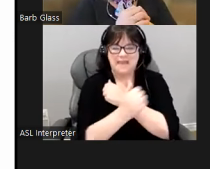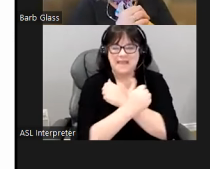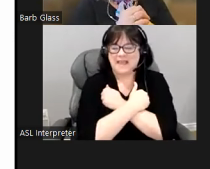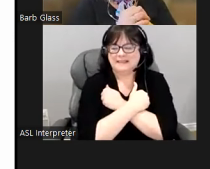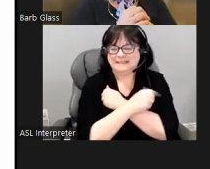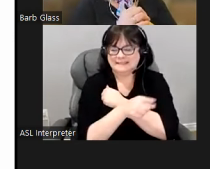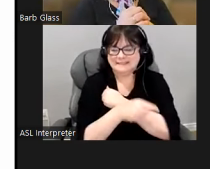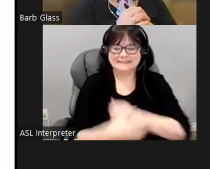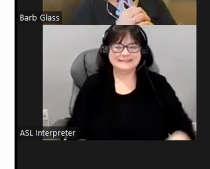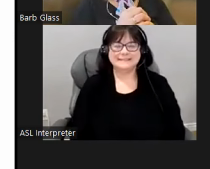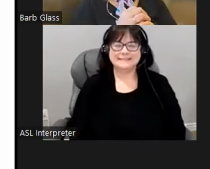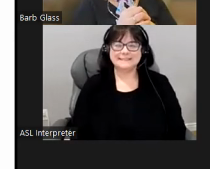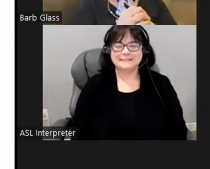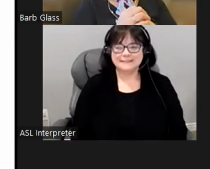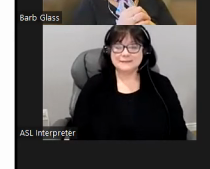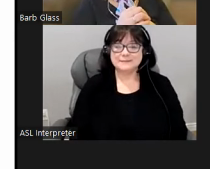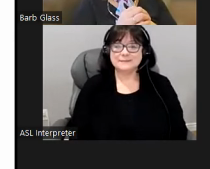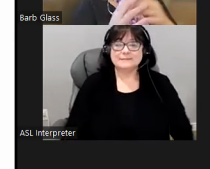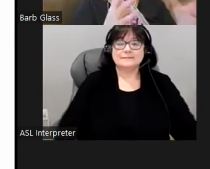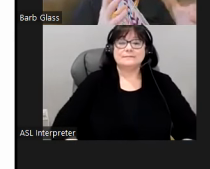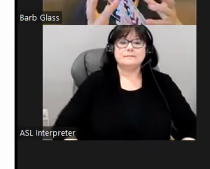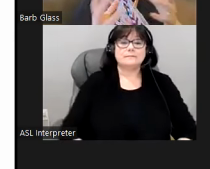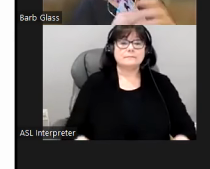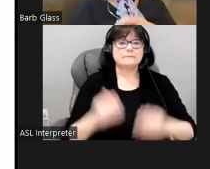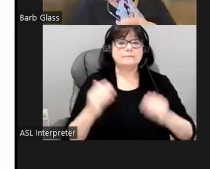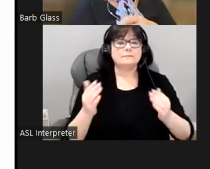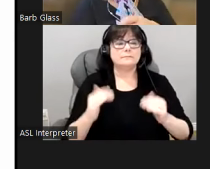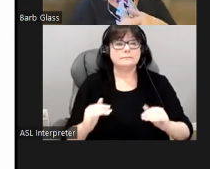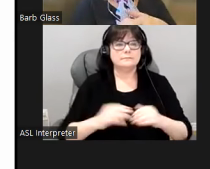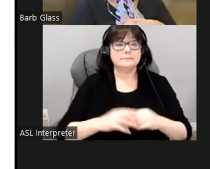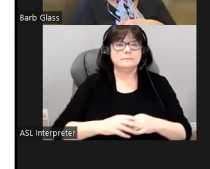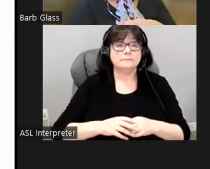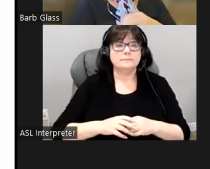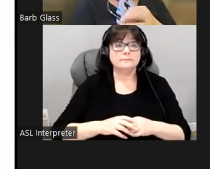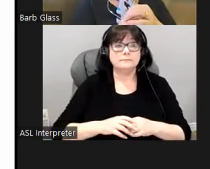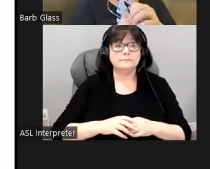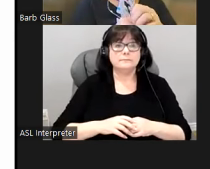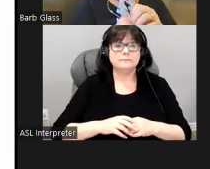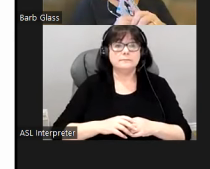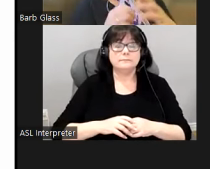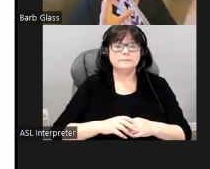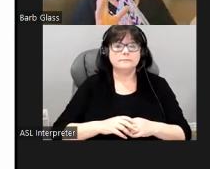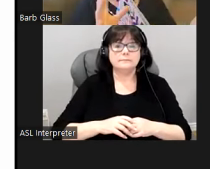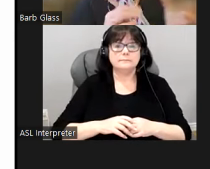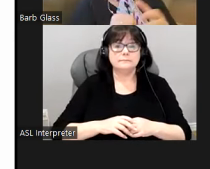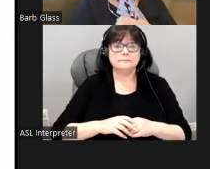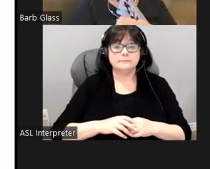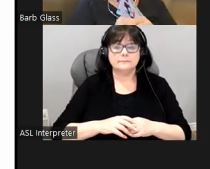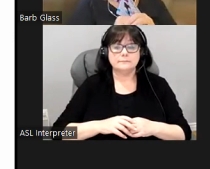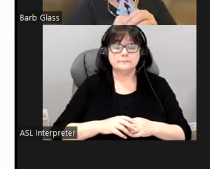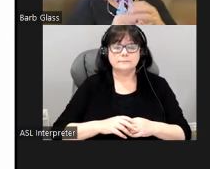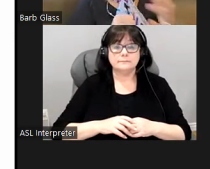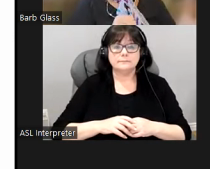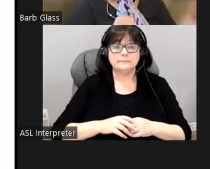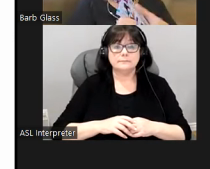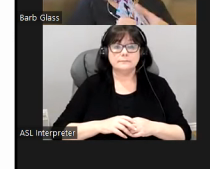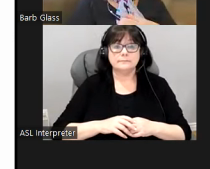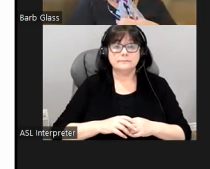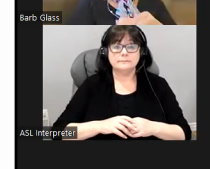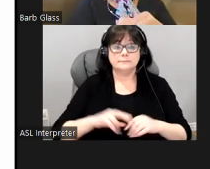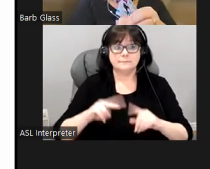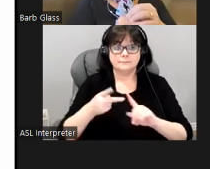The second thing the ministry is prioritizing, and some of us will cringe when